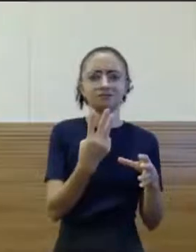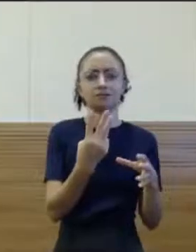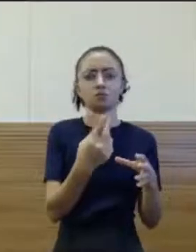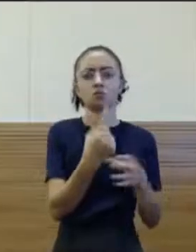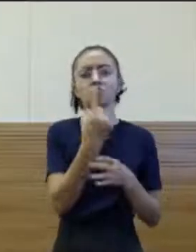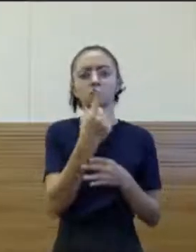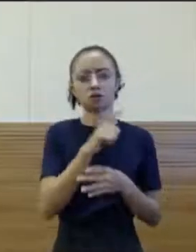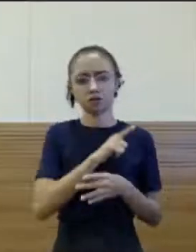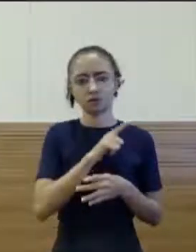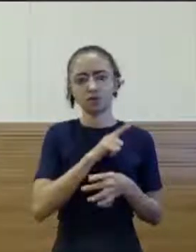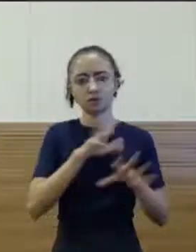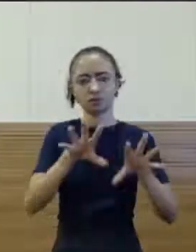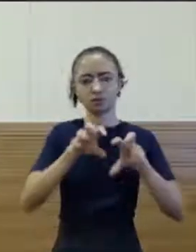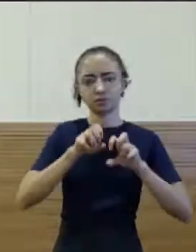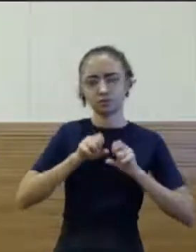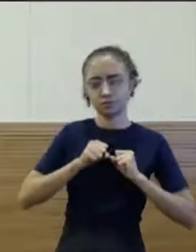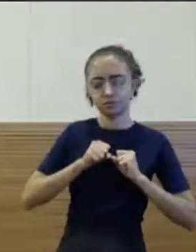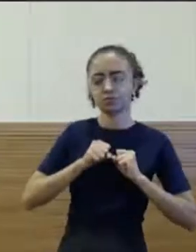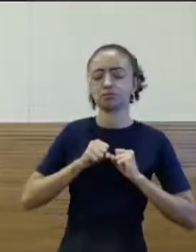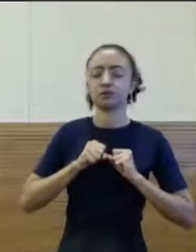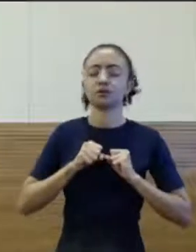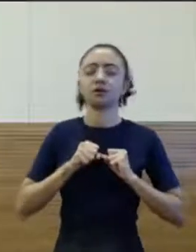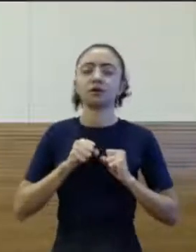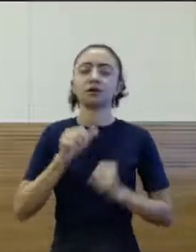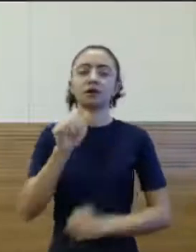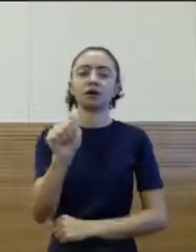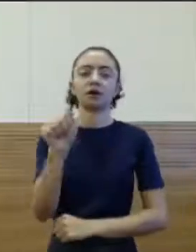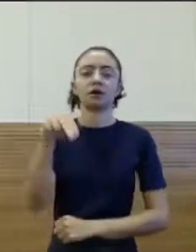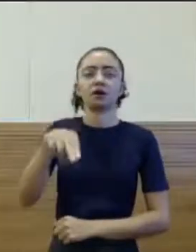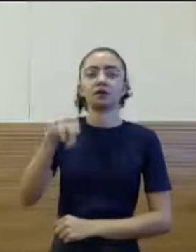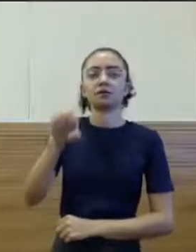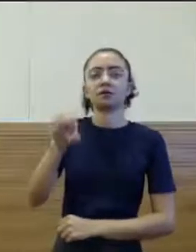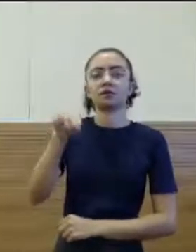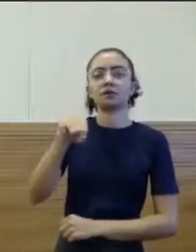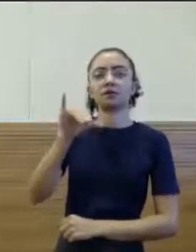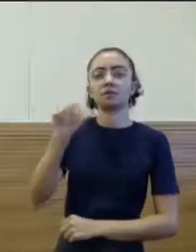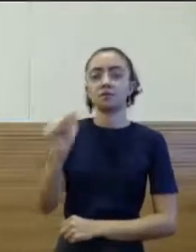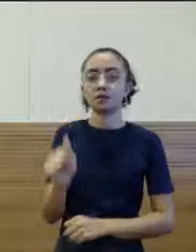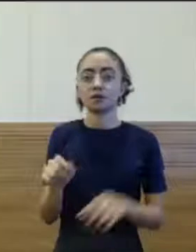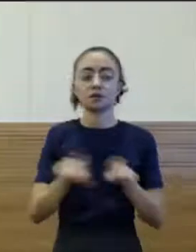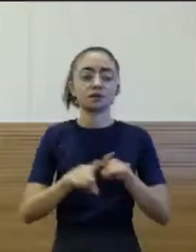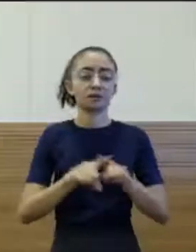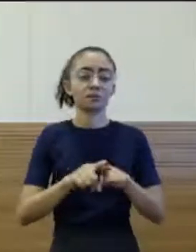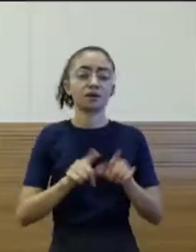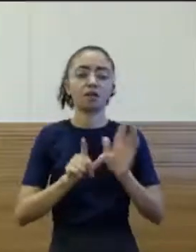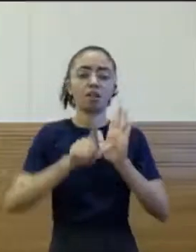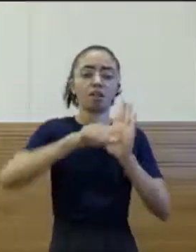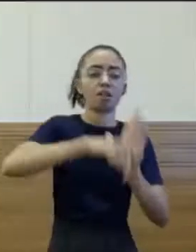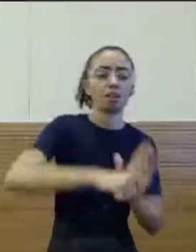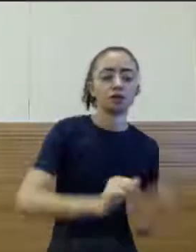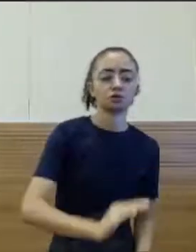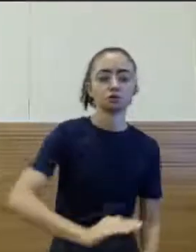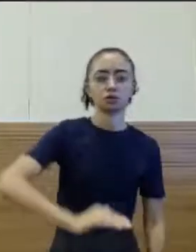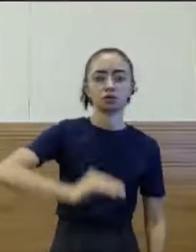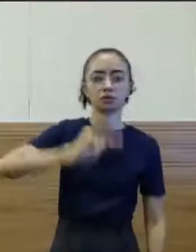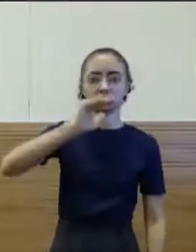high levels of, well, but there was a problem of growth in the first childhood that